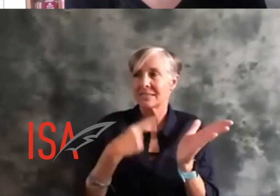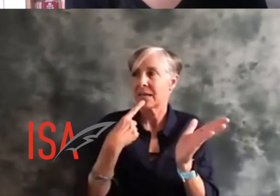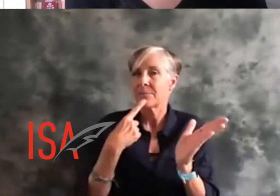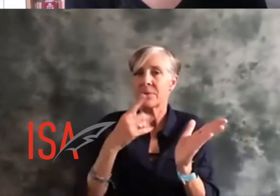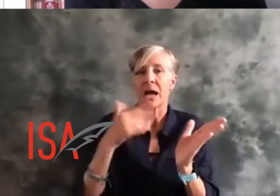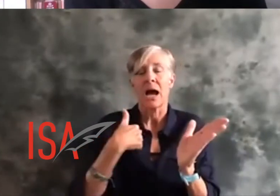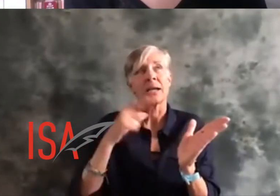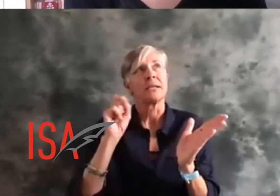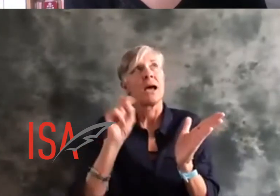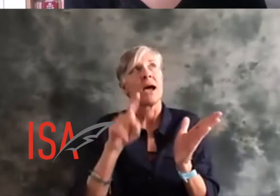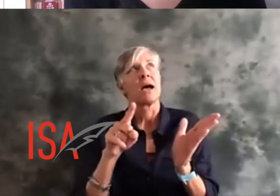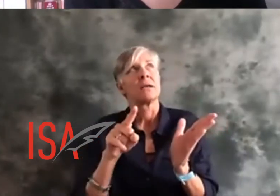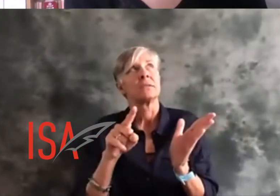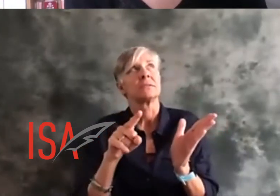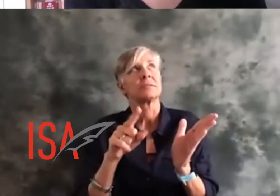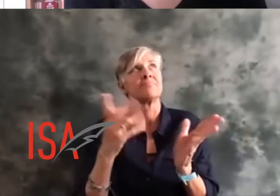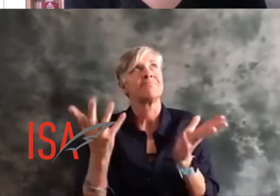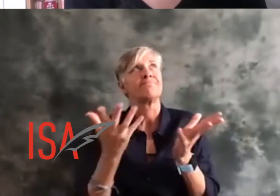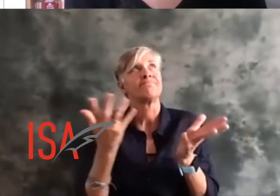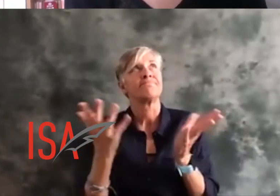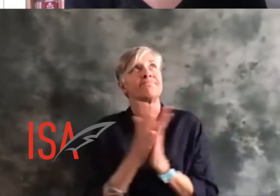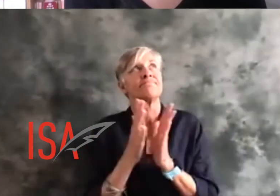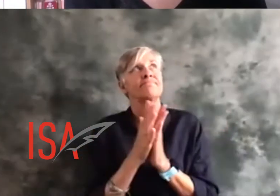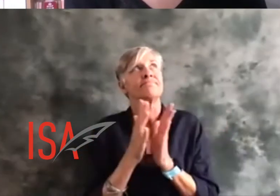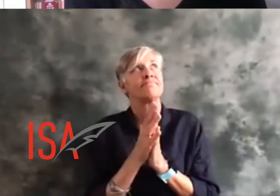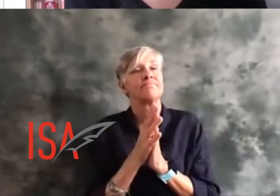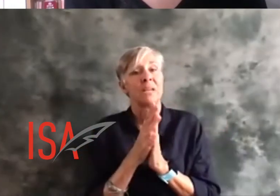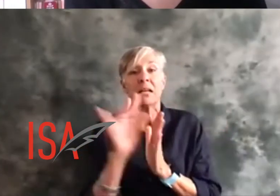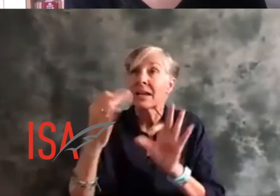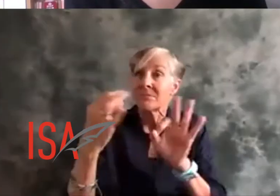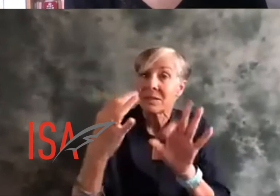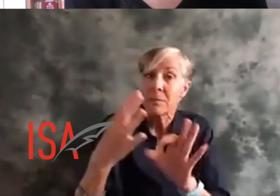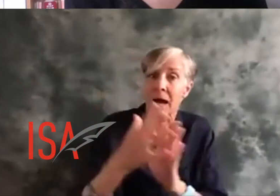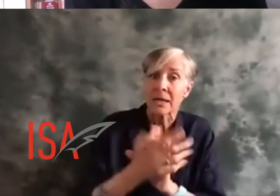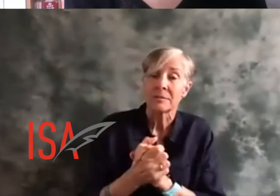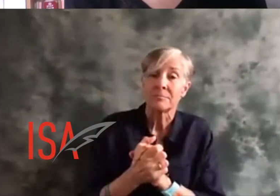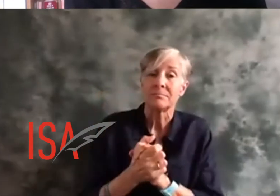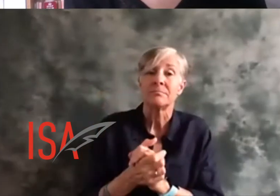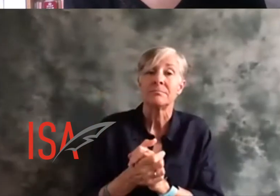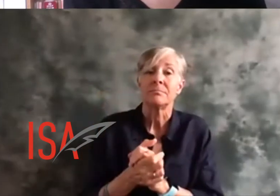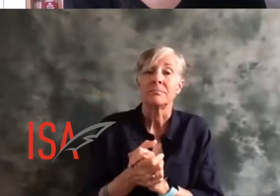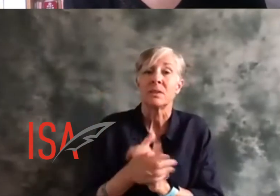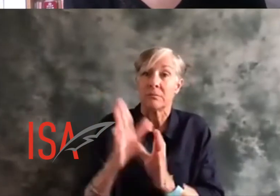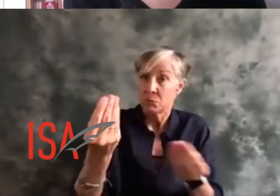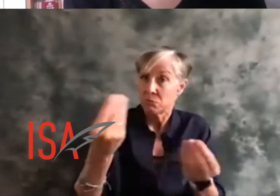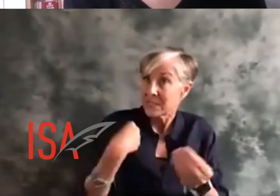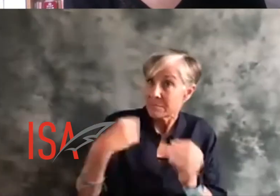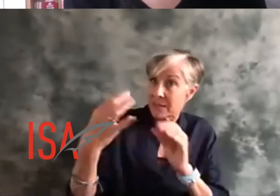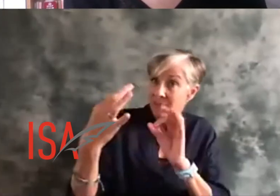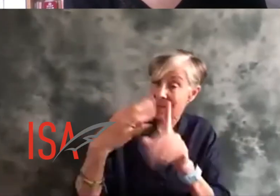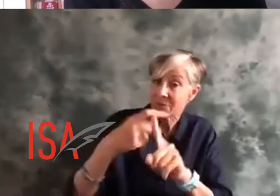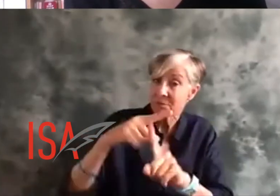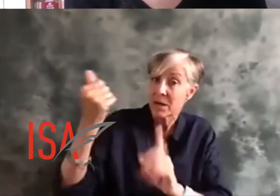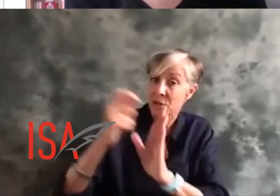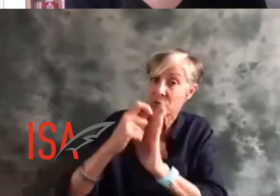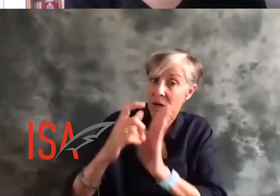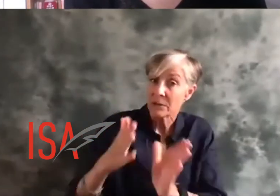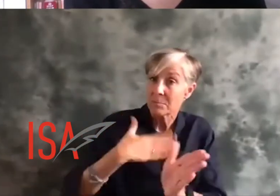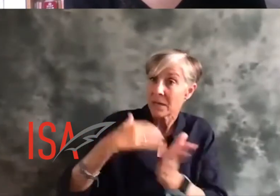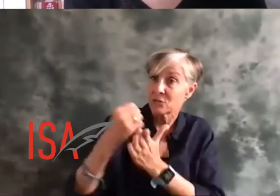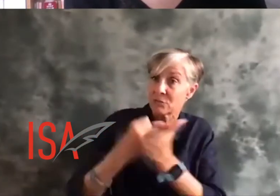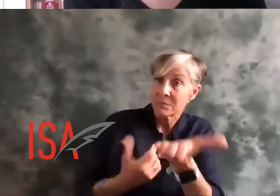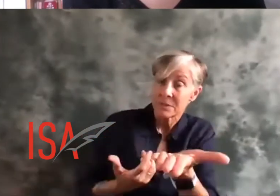that question as a feedback point. When you get feedback from other writers about your